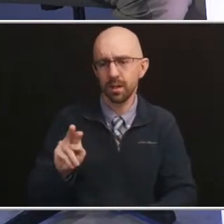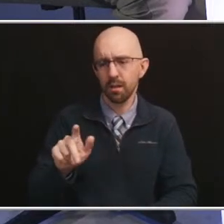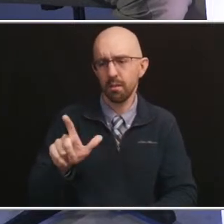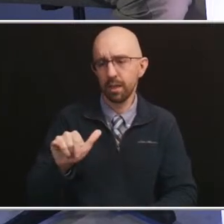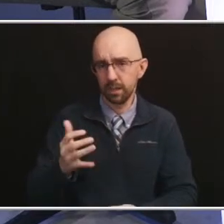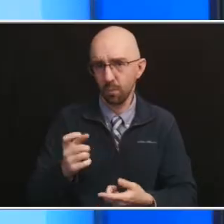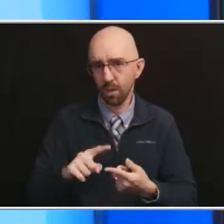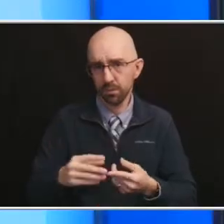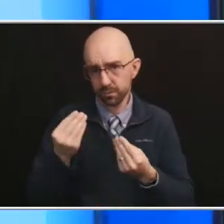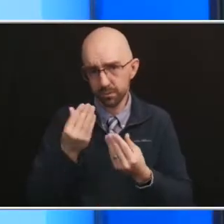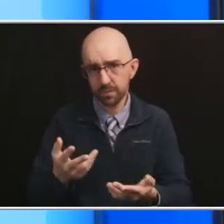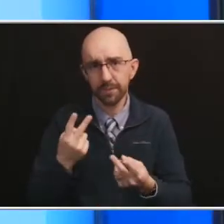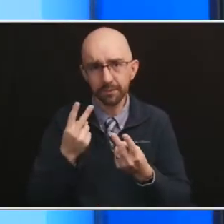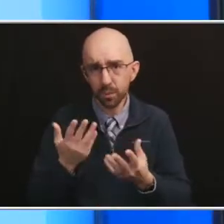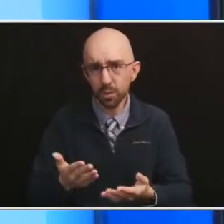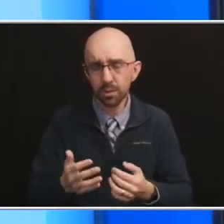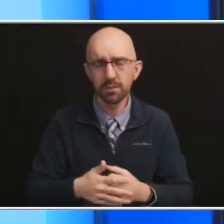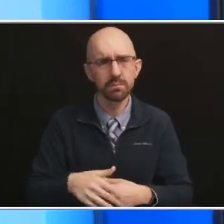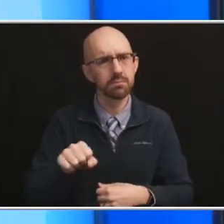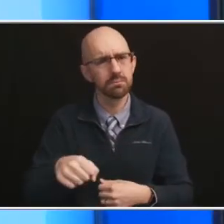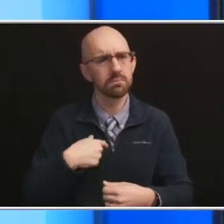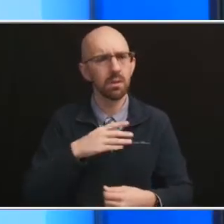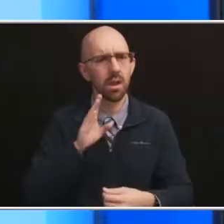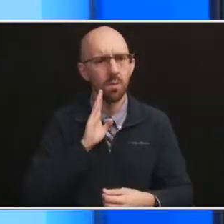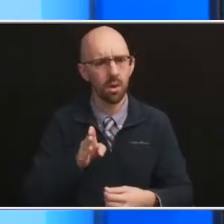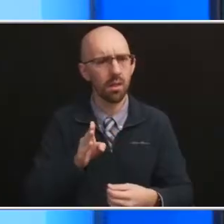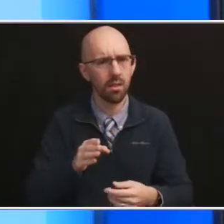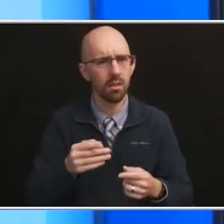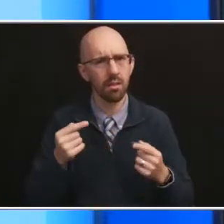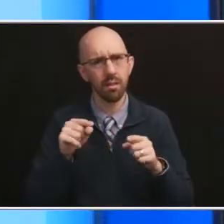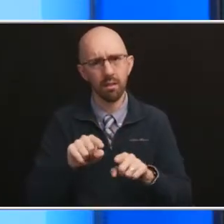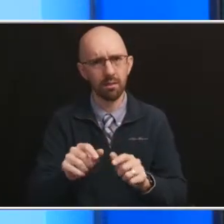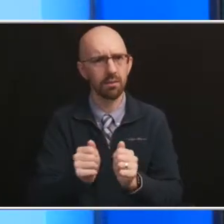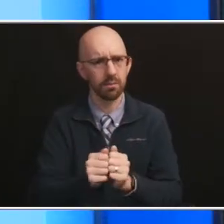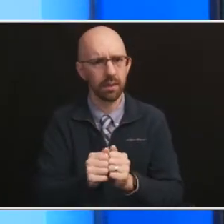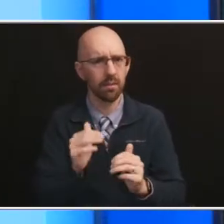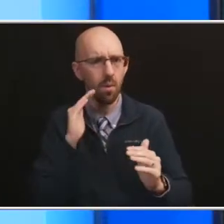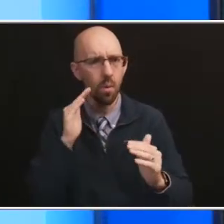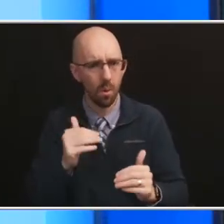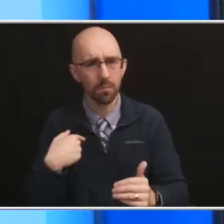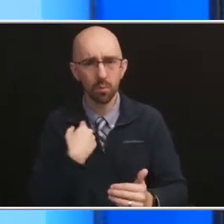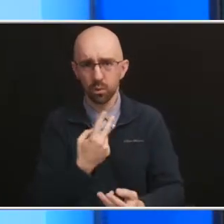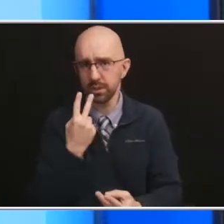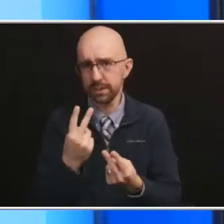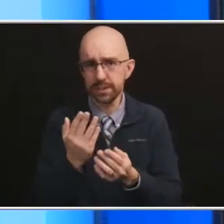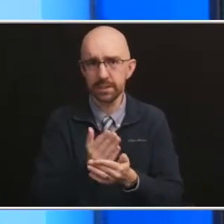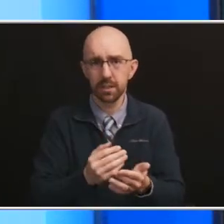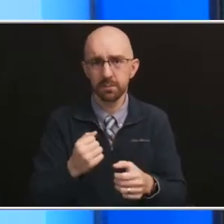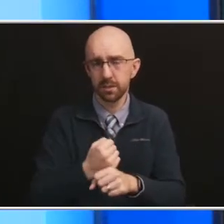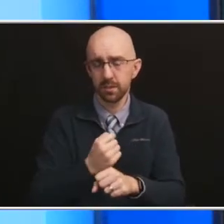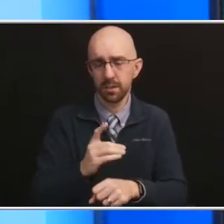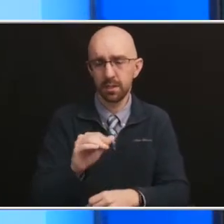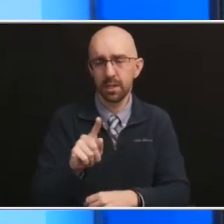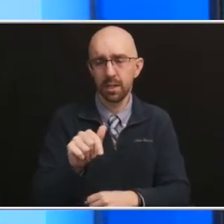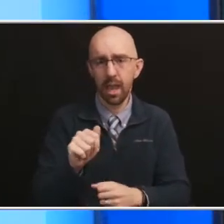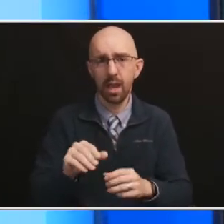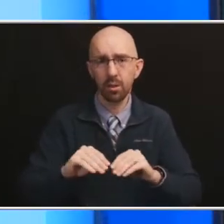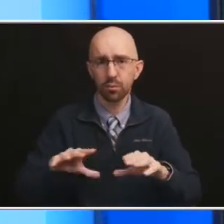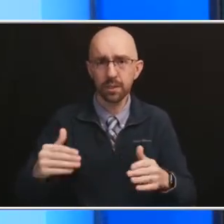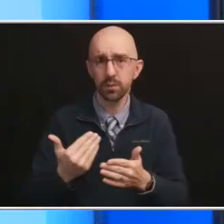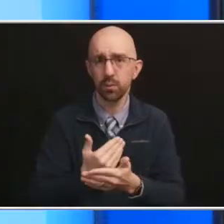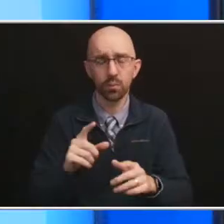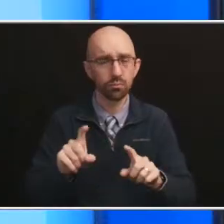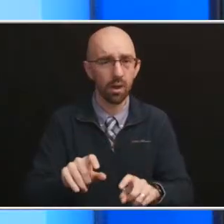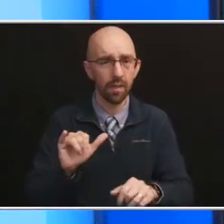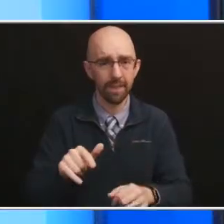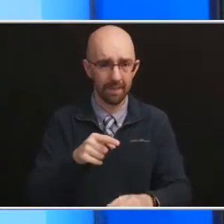Yeah, I think I'll go along the lines of hope here. We're seeing some data released now in the new trials that, you know, these drugs